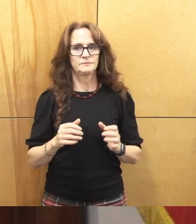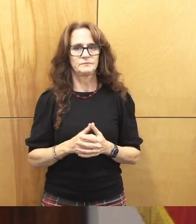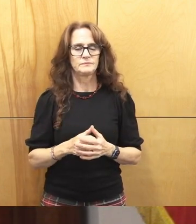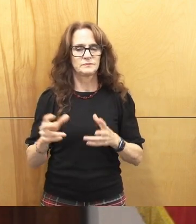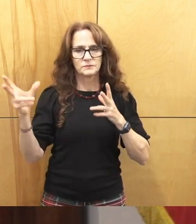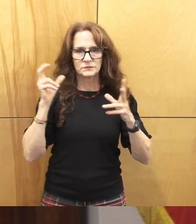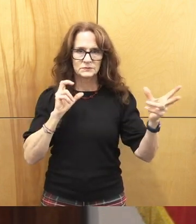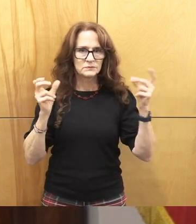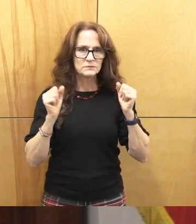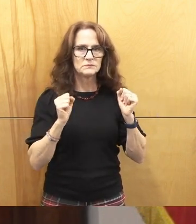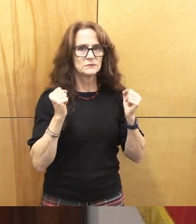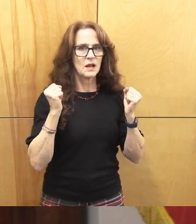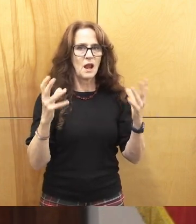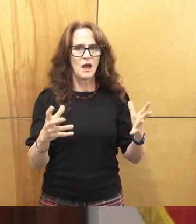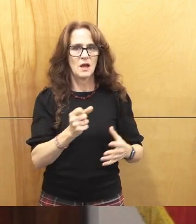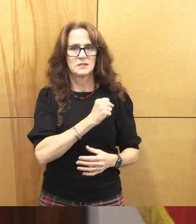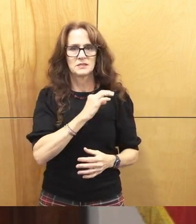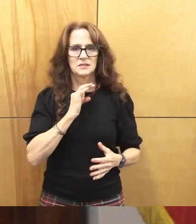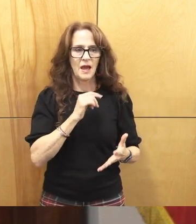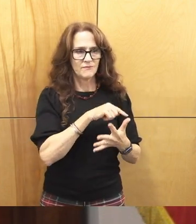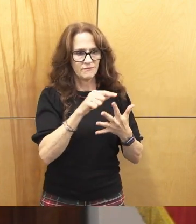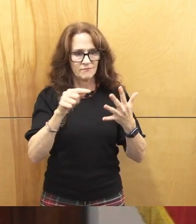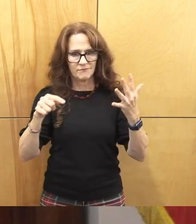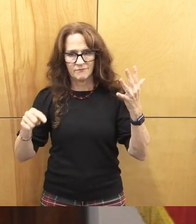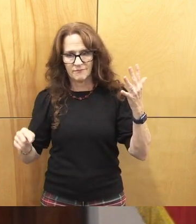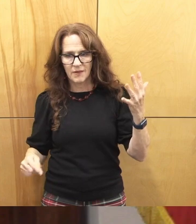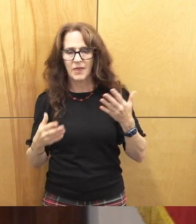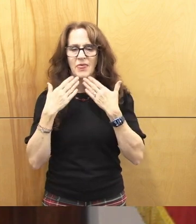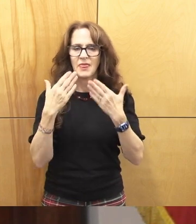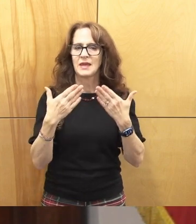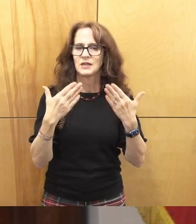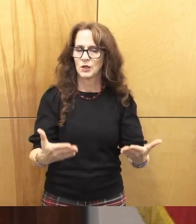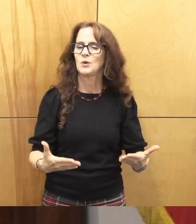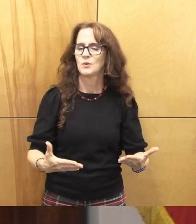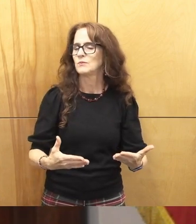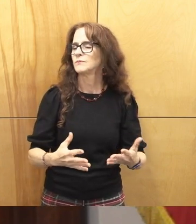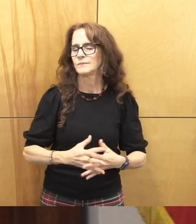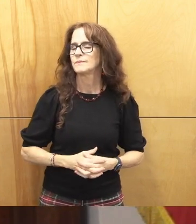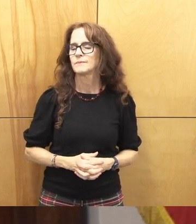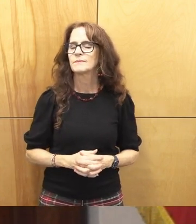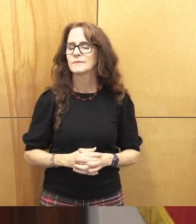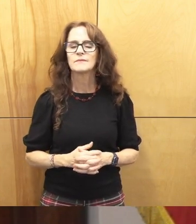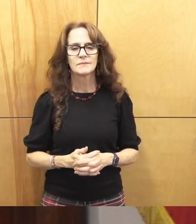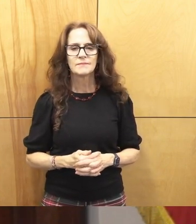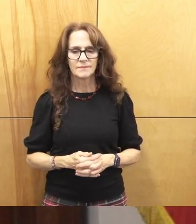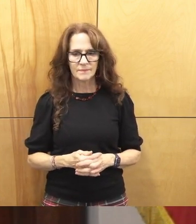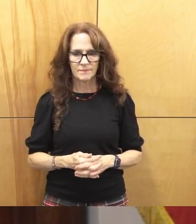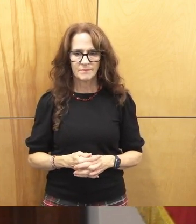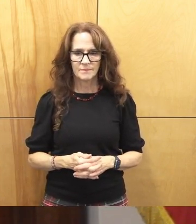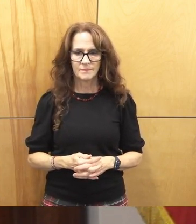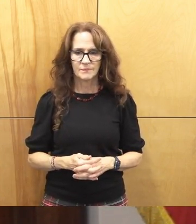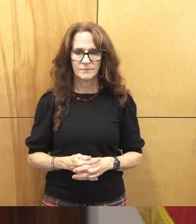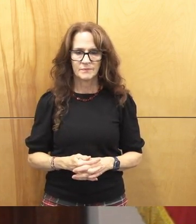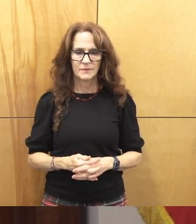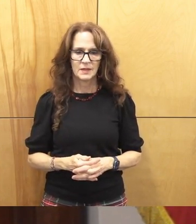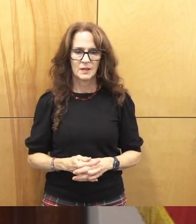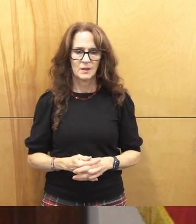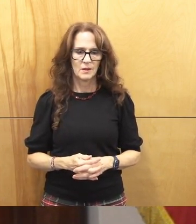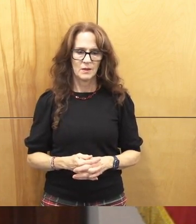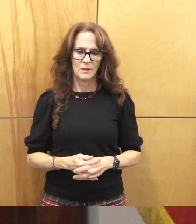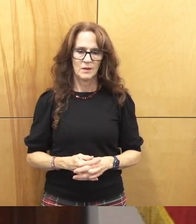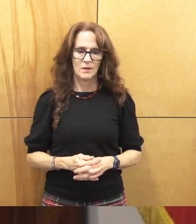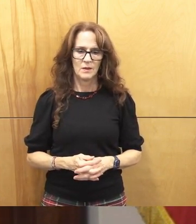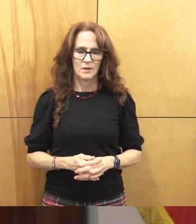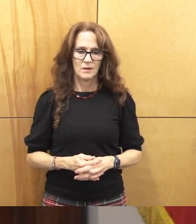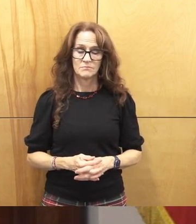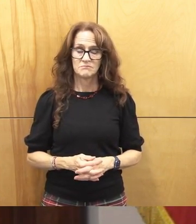from a lot of staff, and so thank you. That was, it made for quite a morning.